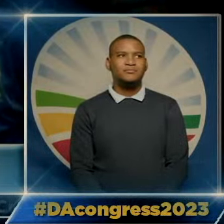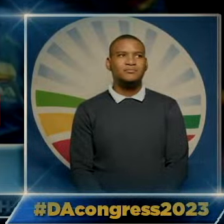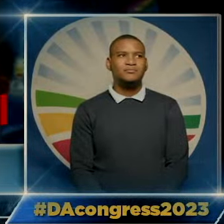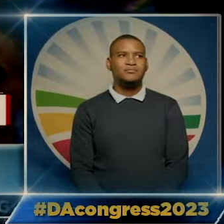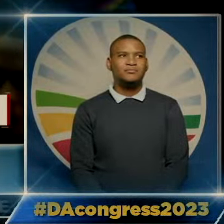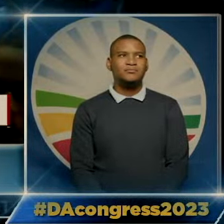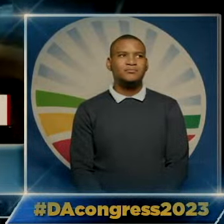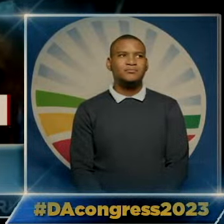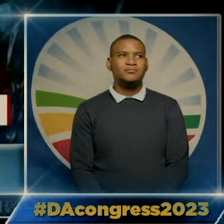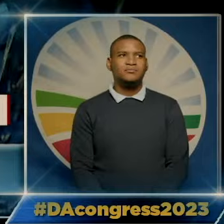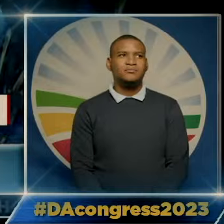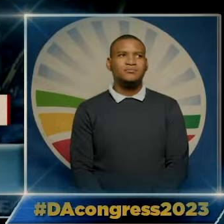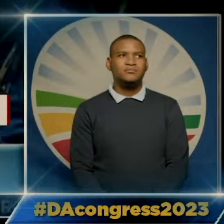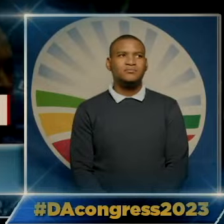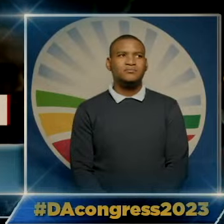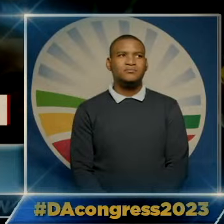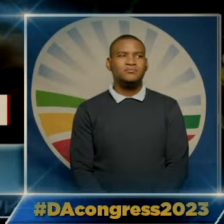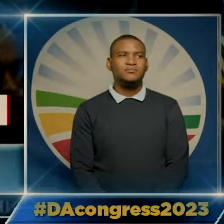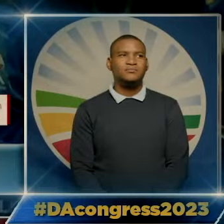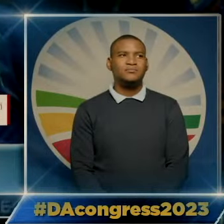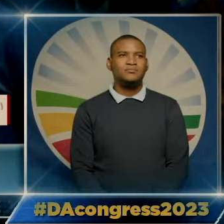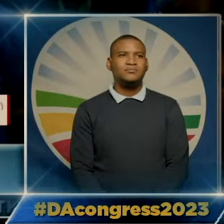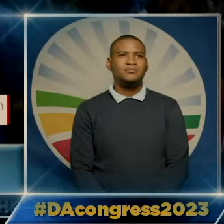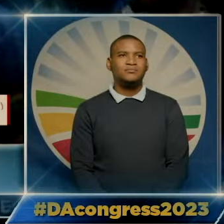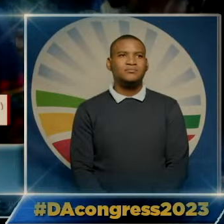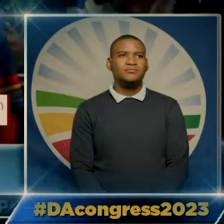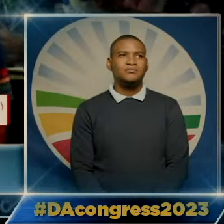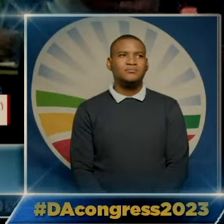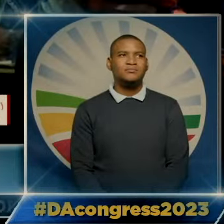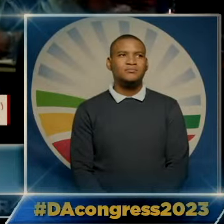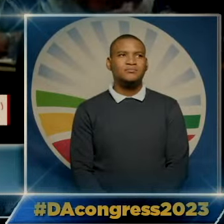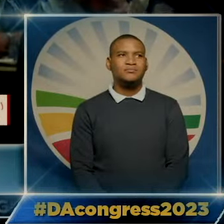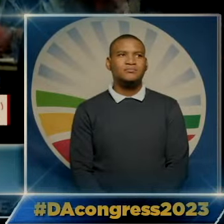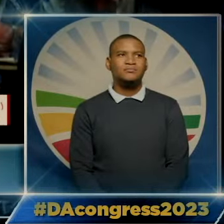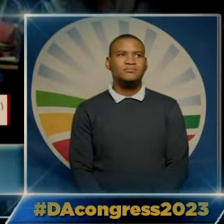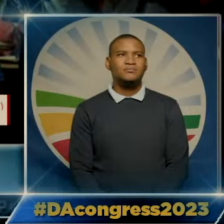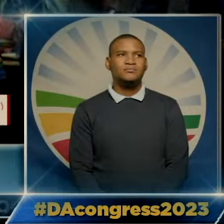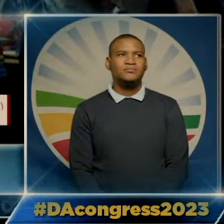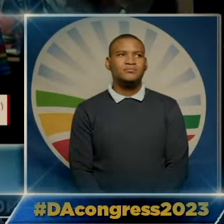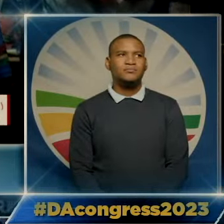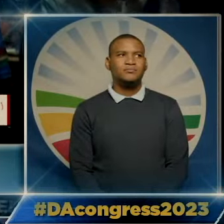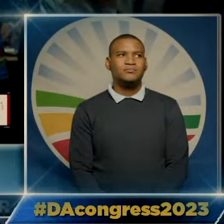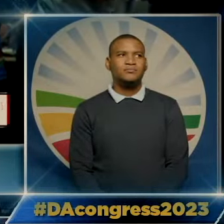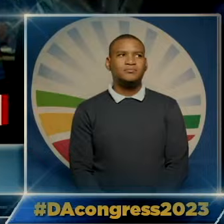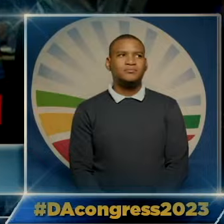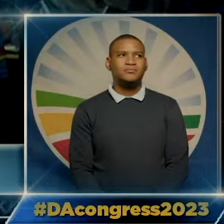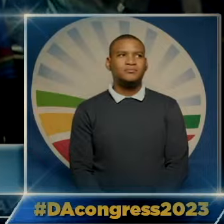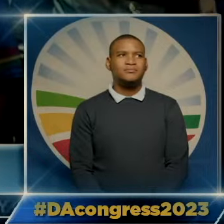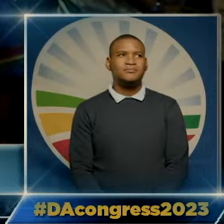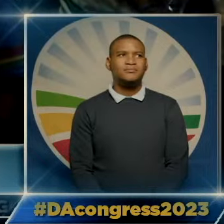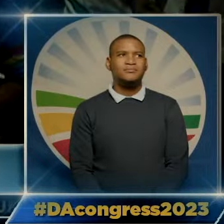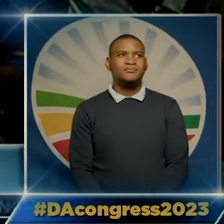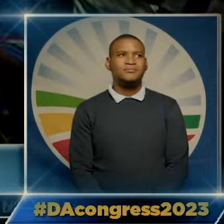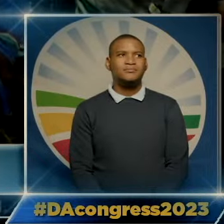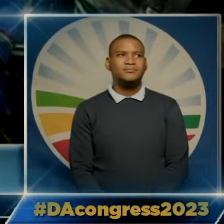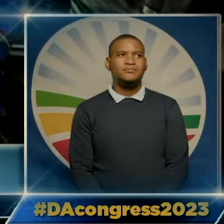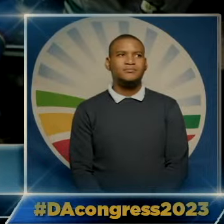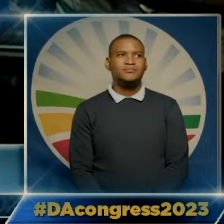adopting constitutional amendments of the party, discuss key resolutions, values